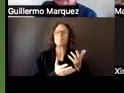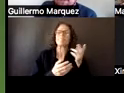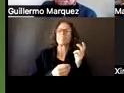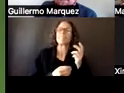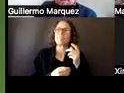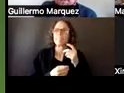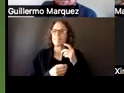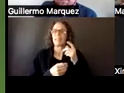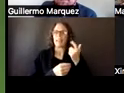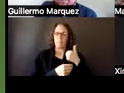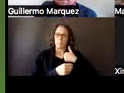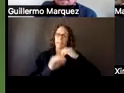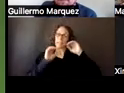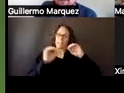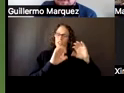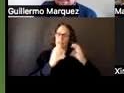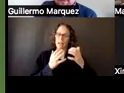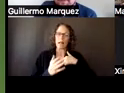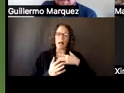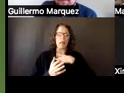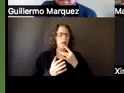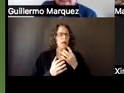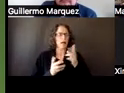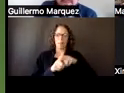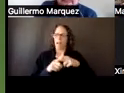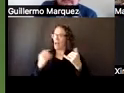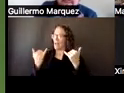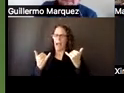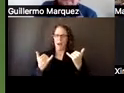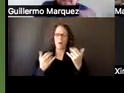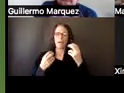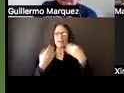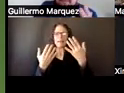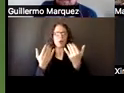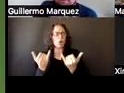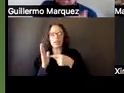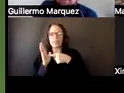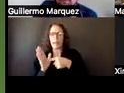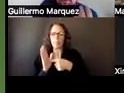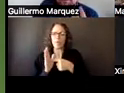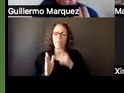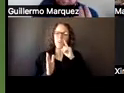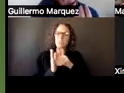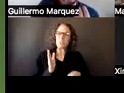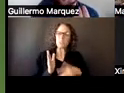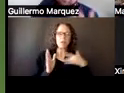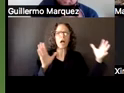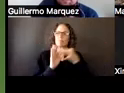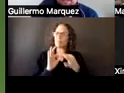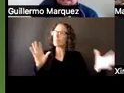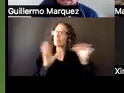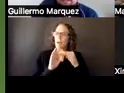I try in my classes to make it contemporary, to try to compare it to something more contemporary so that they can sort of familiarize that there's origins to things,